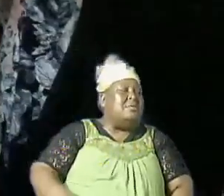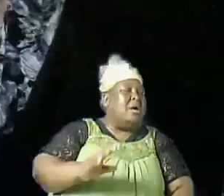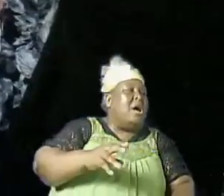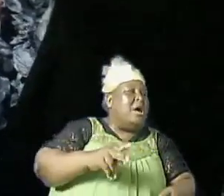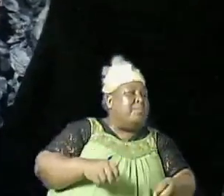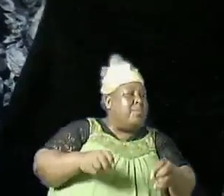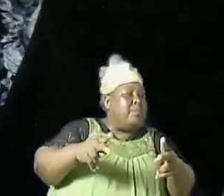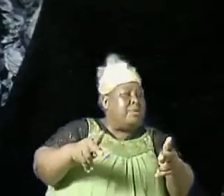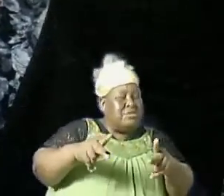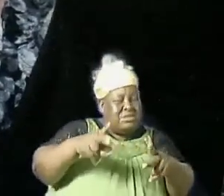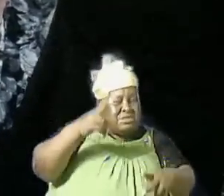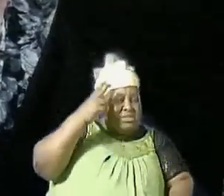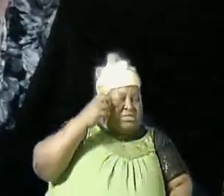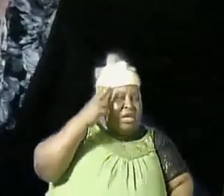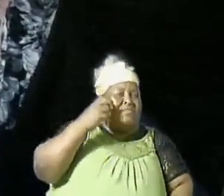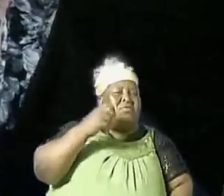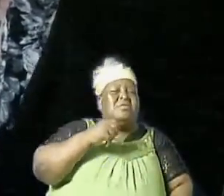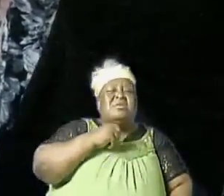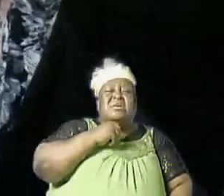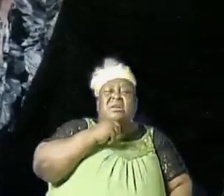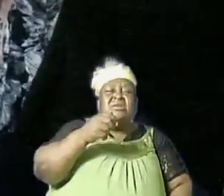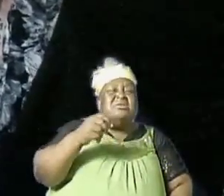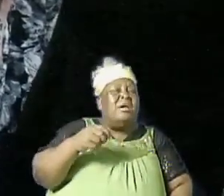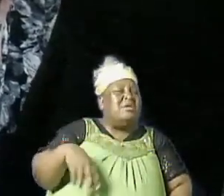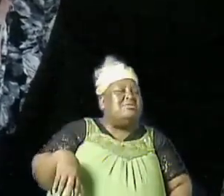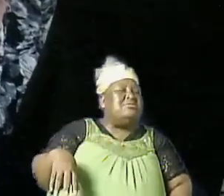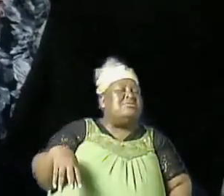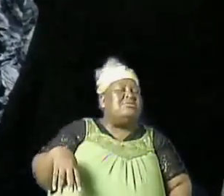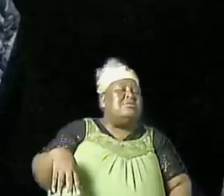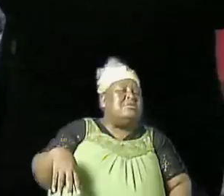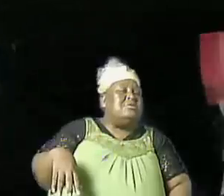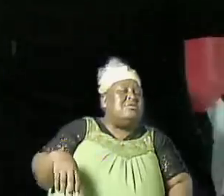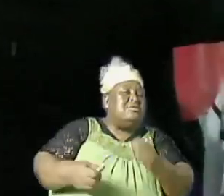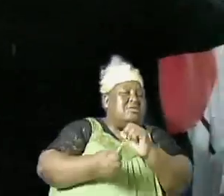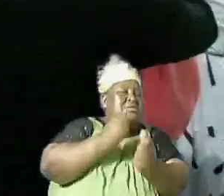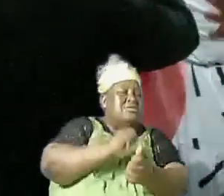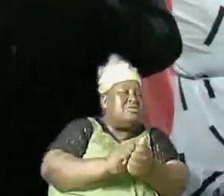The devil will not sift you.